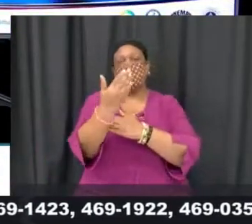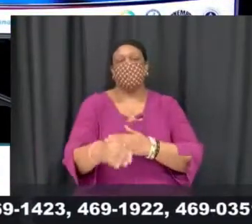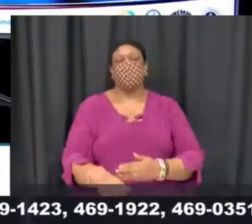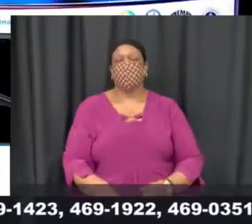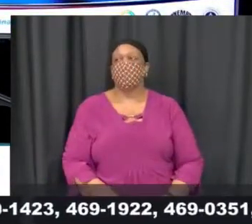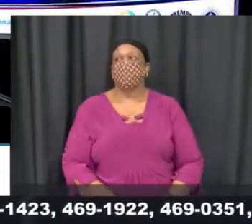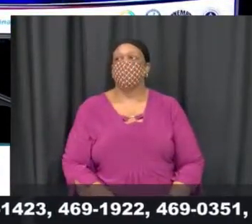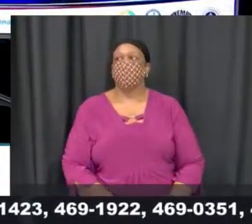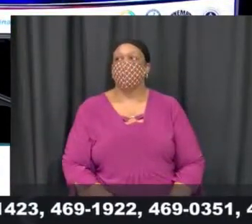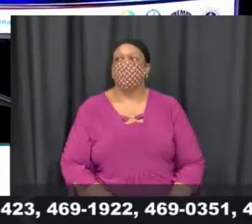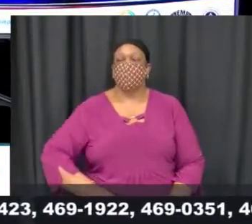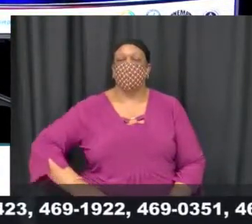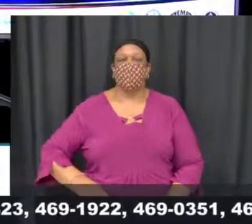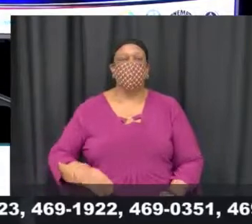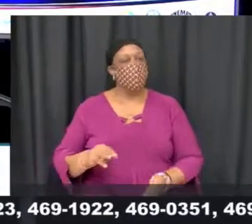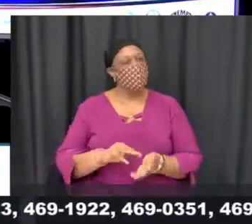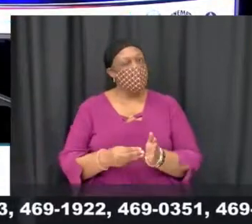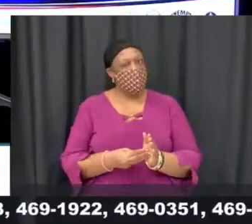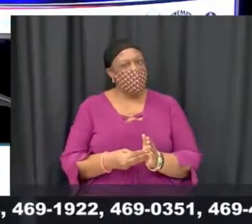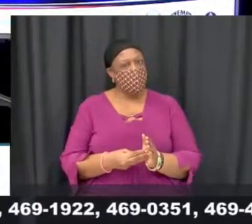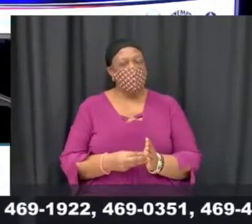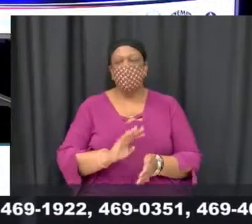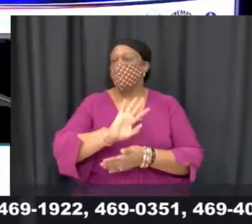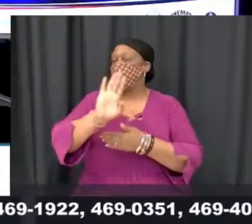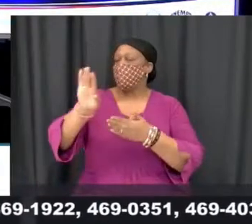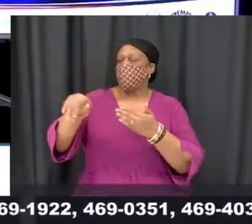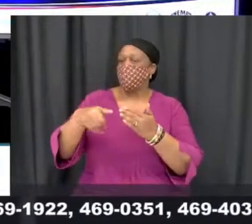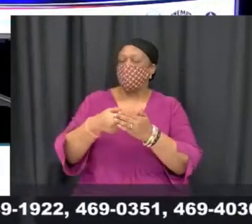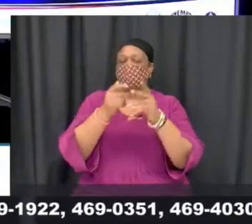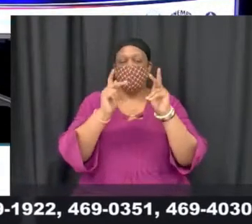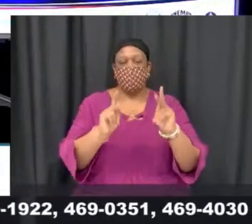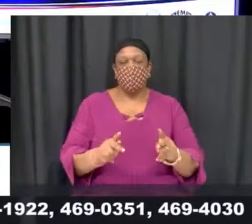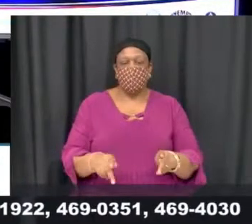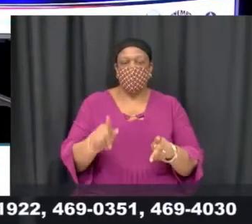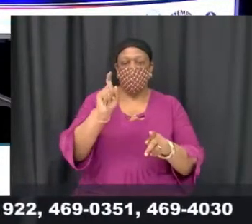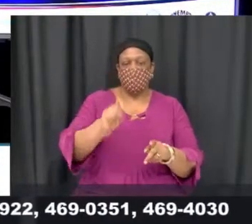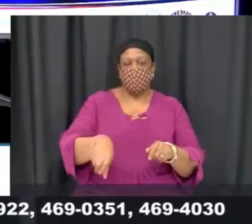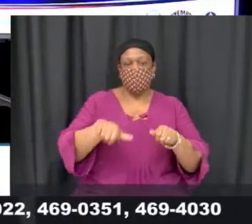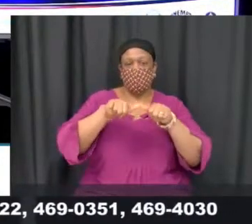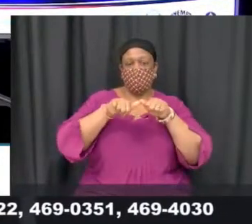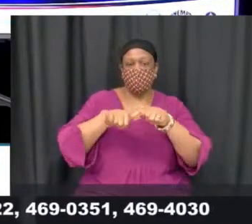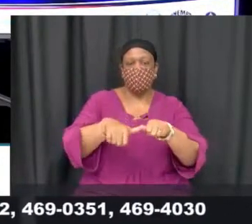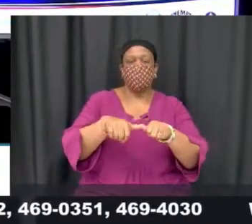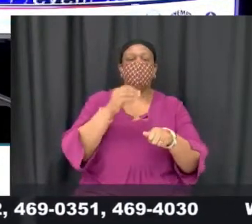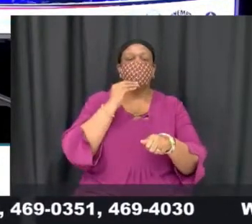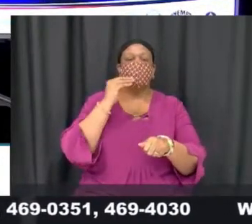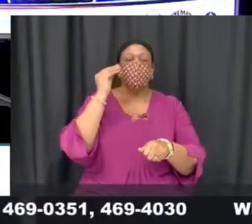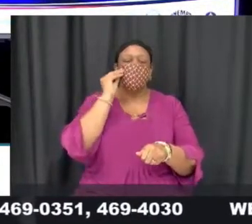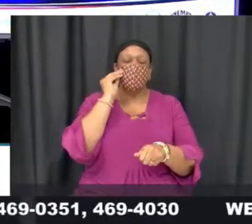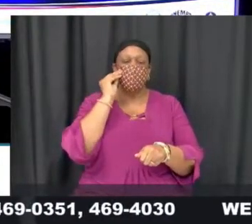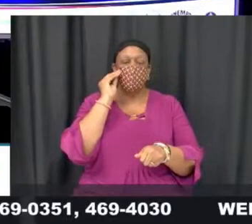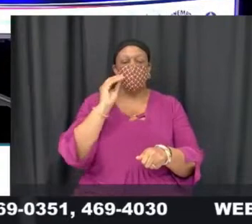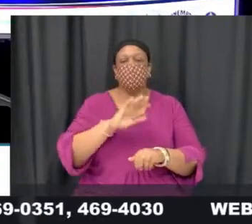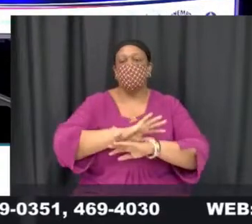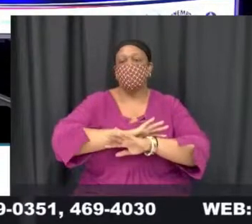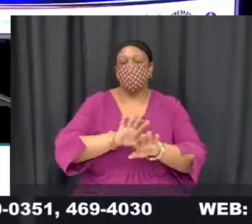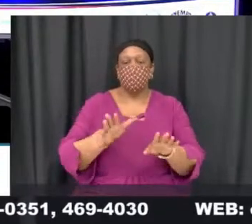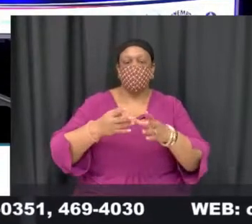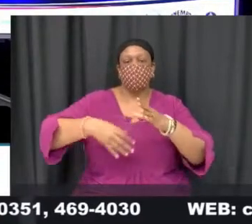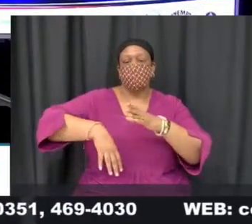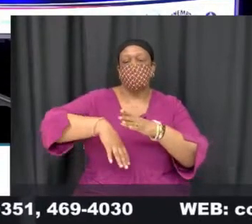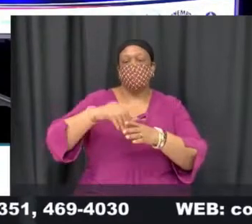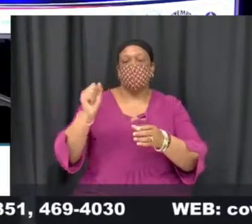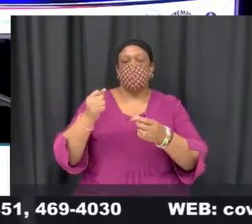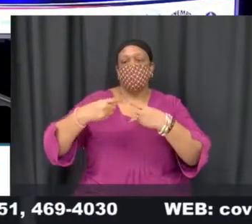this period, every person shall remain confined to his or her place of residence to avoid contact outside of the